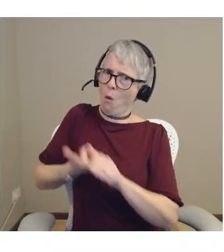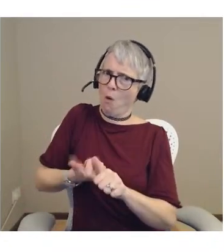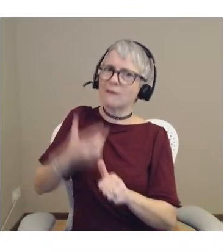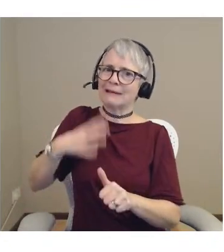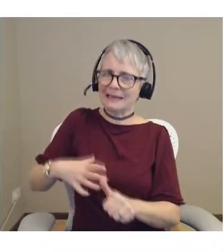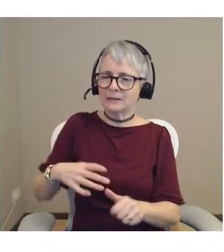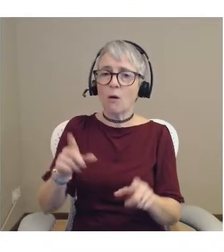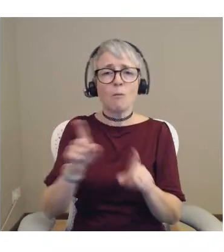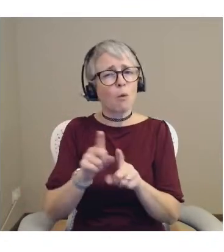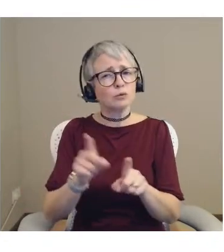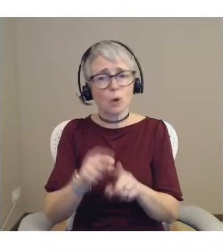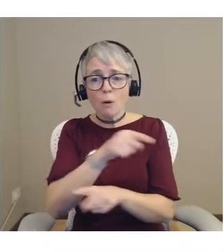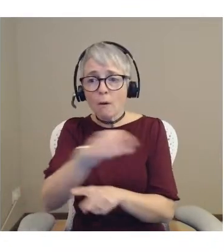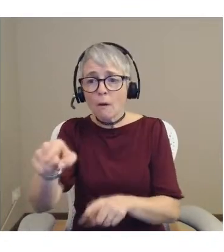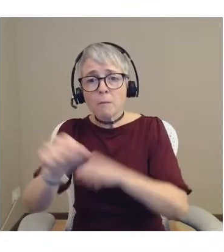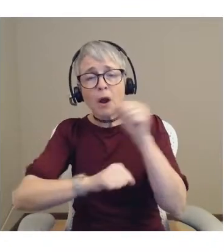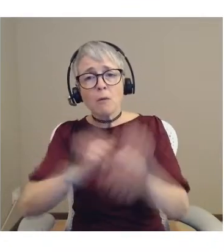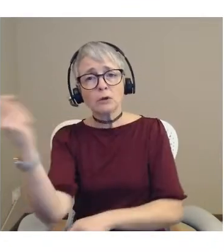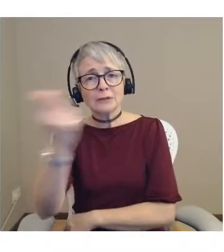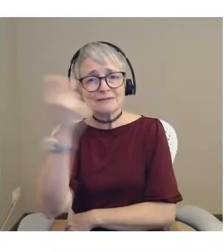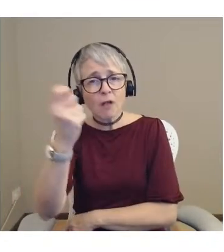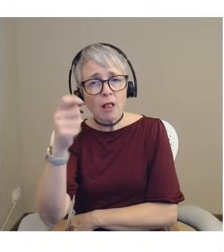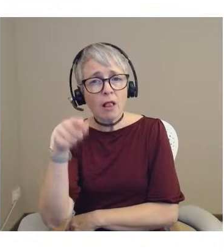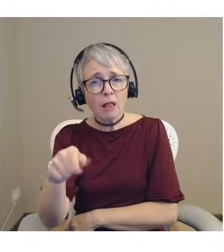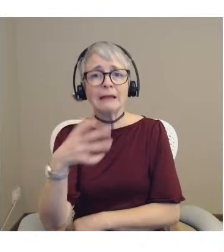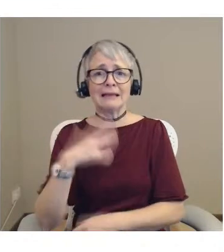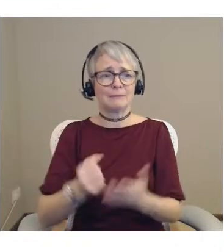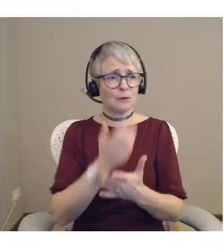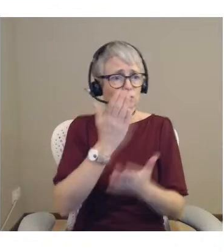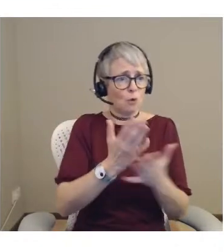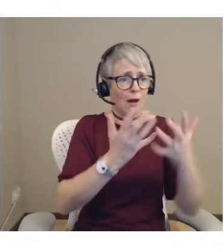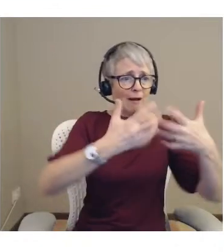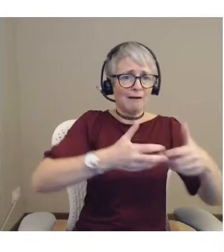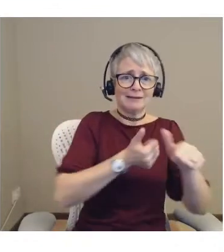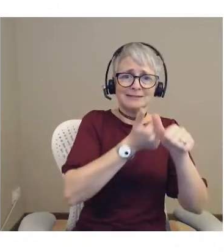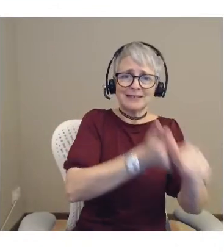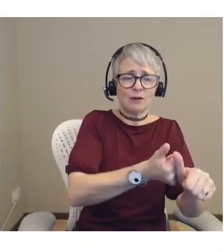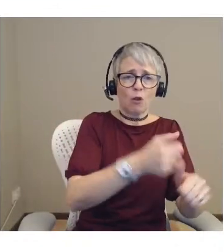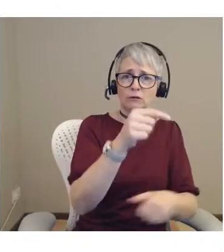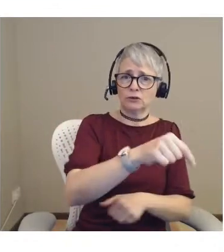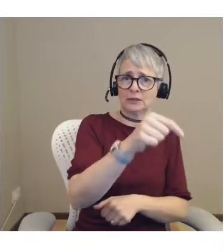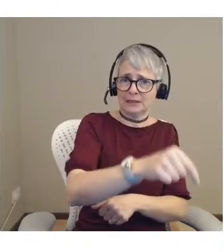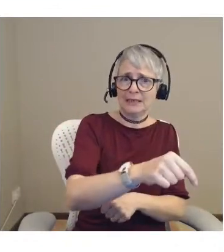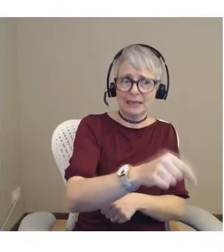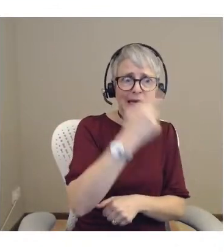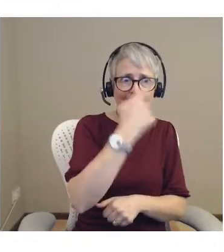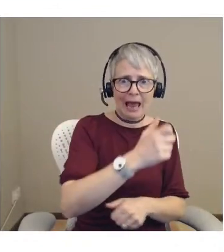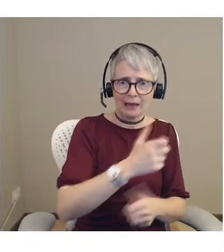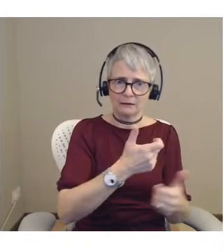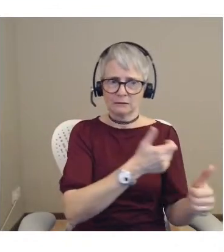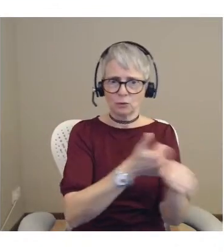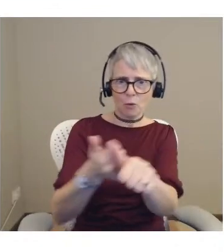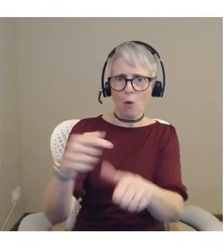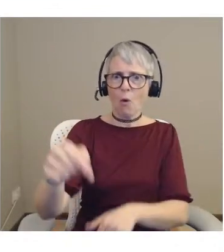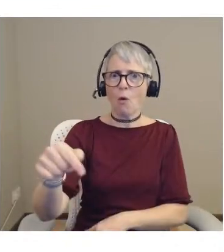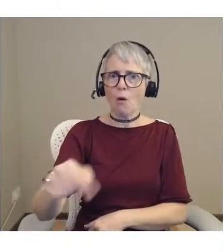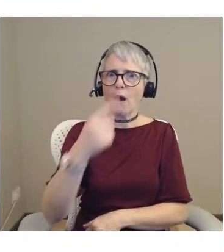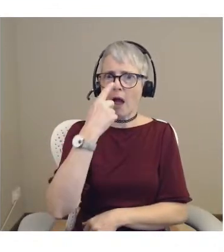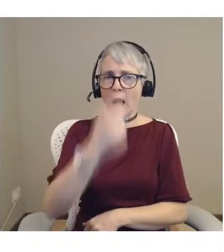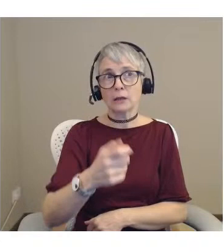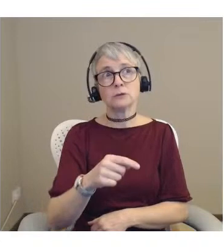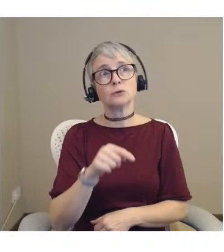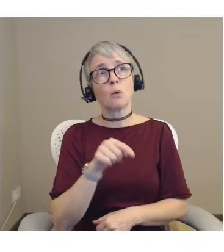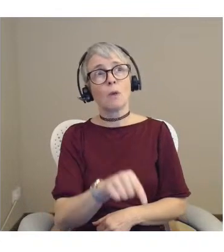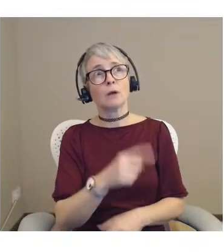as the evaluation of the assistive technology market, because in the strategy, the Commission says that by 2023, they